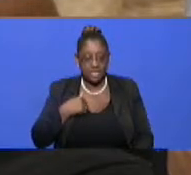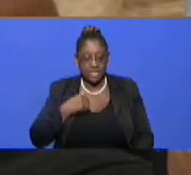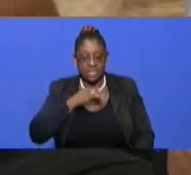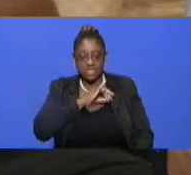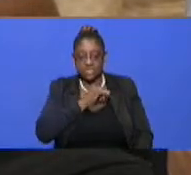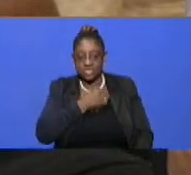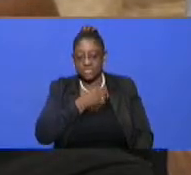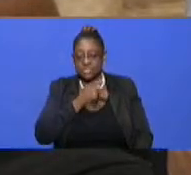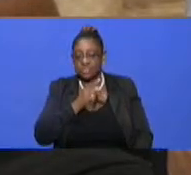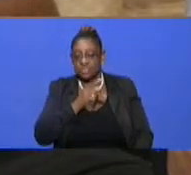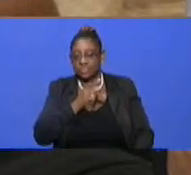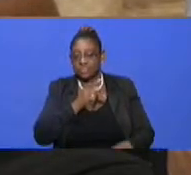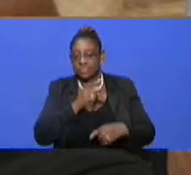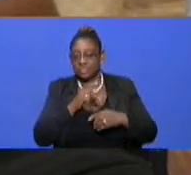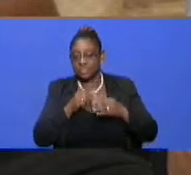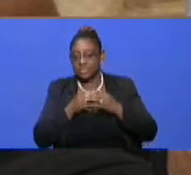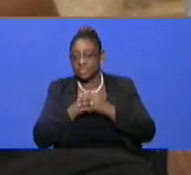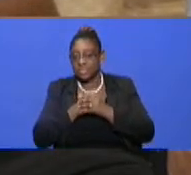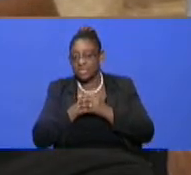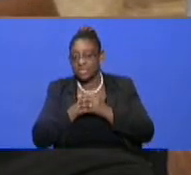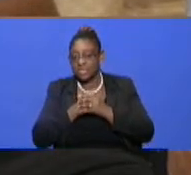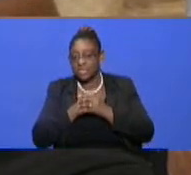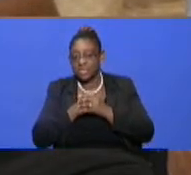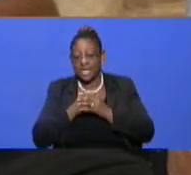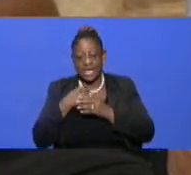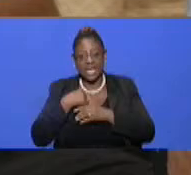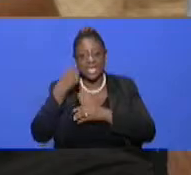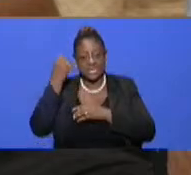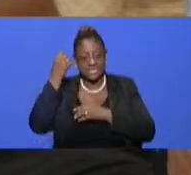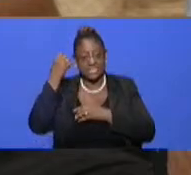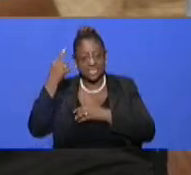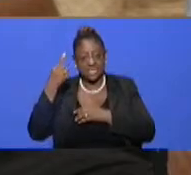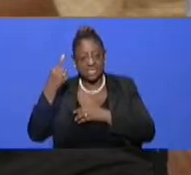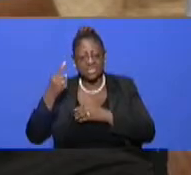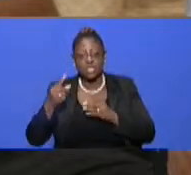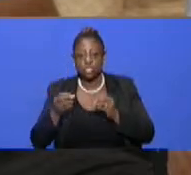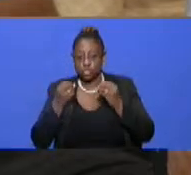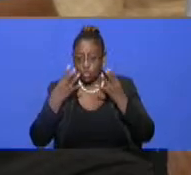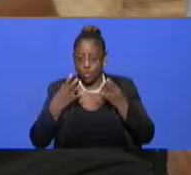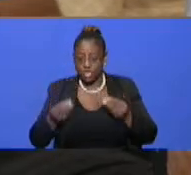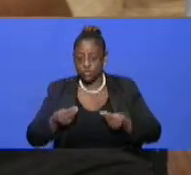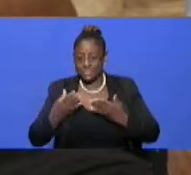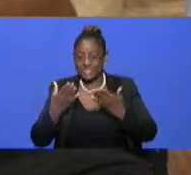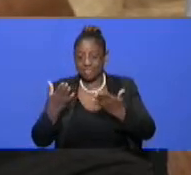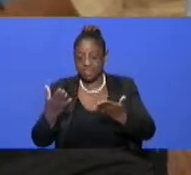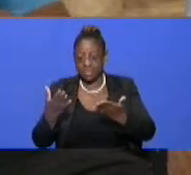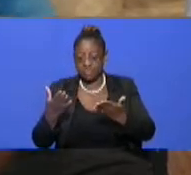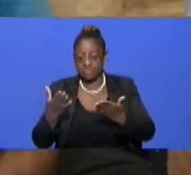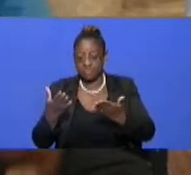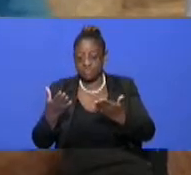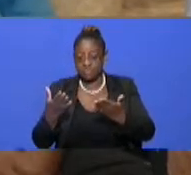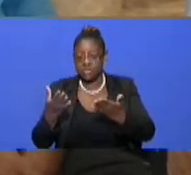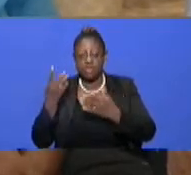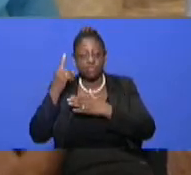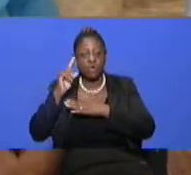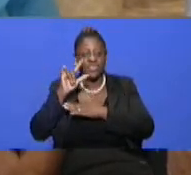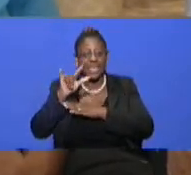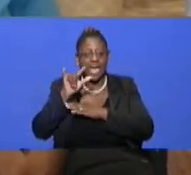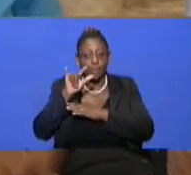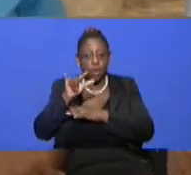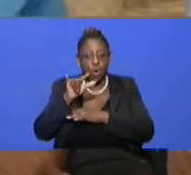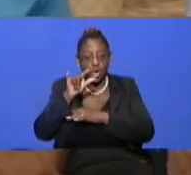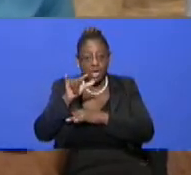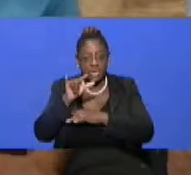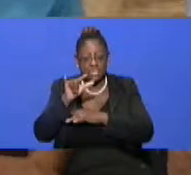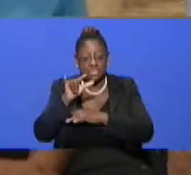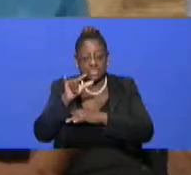Mr. Earl P. Johnson. I understand that so much was given for the airport.